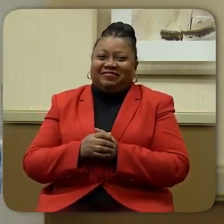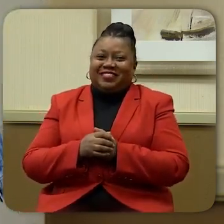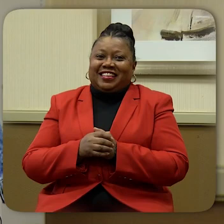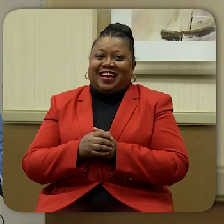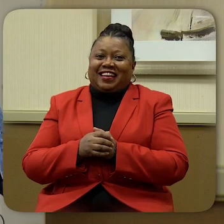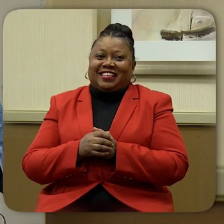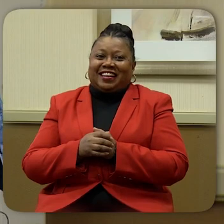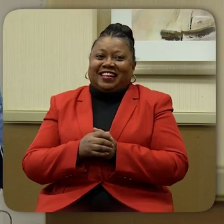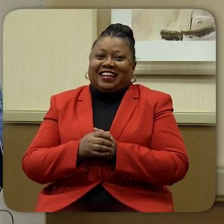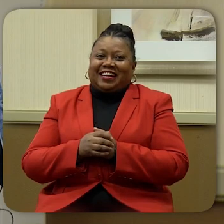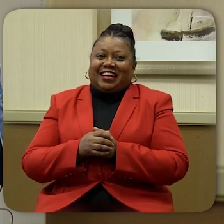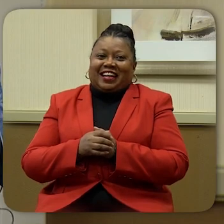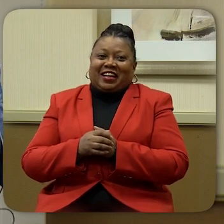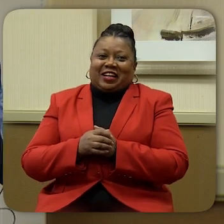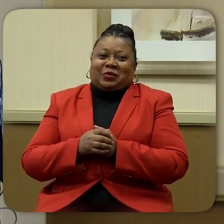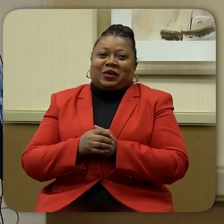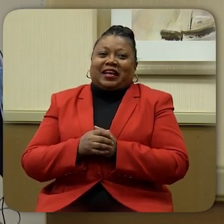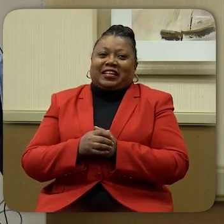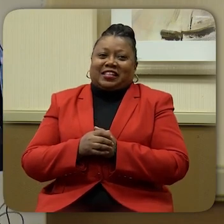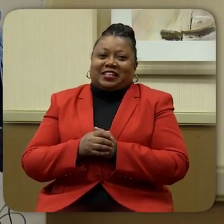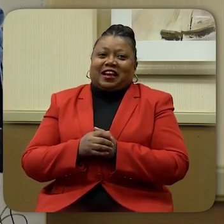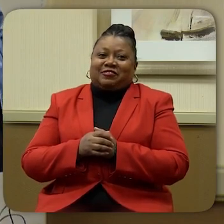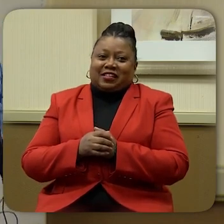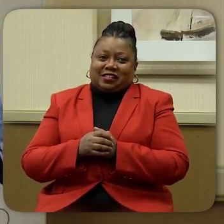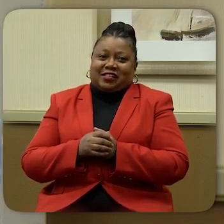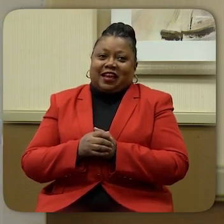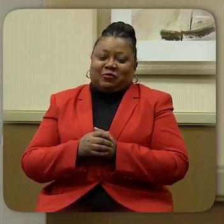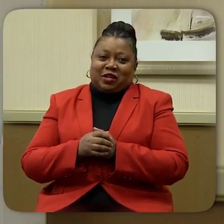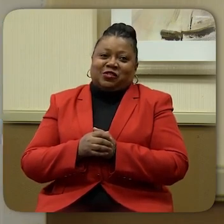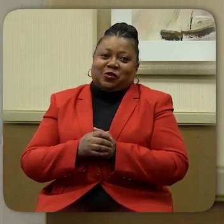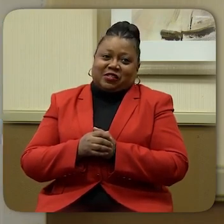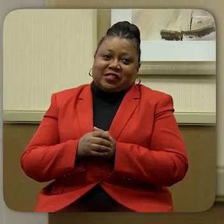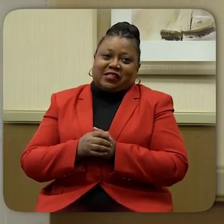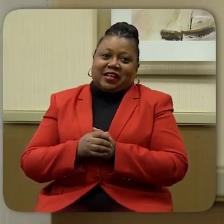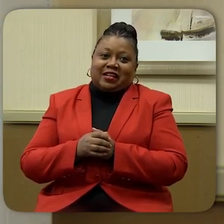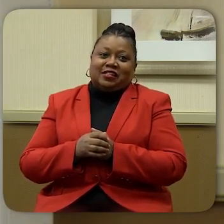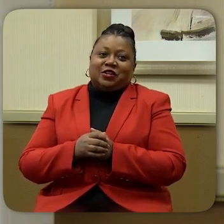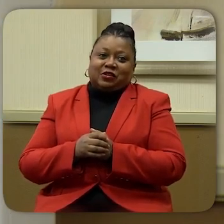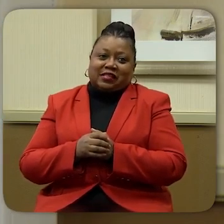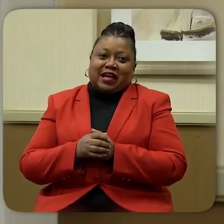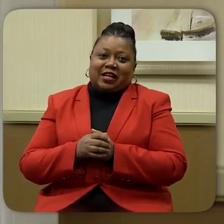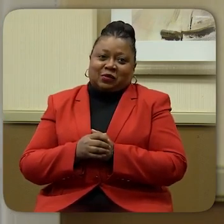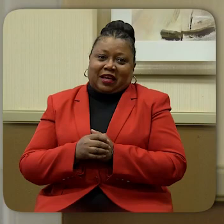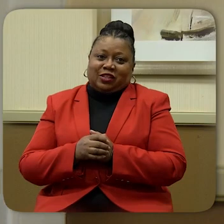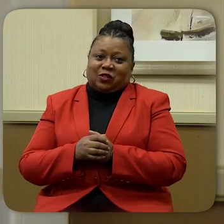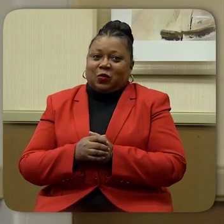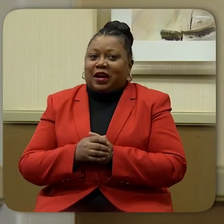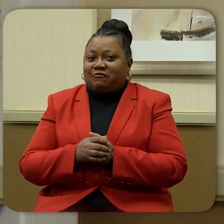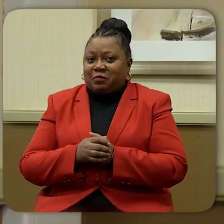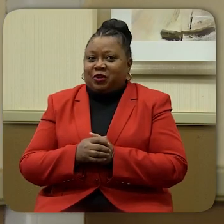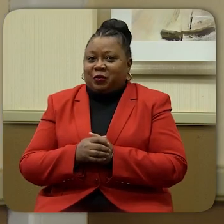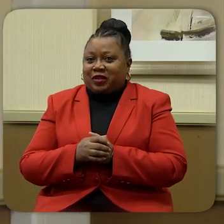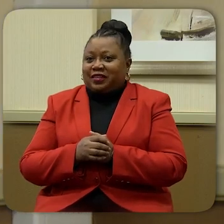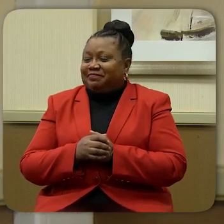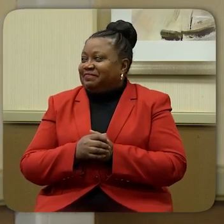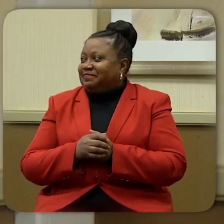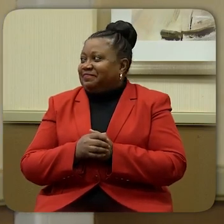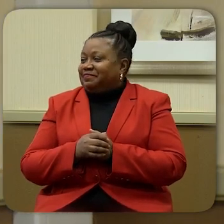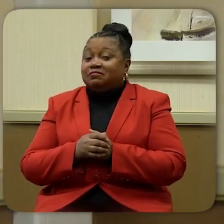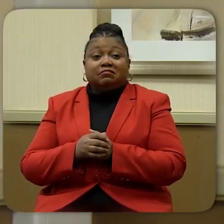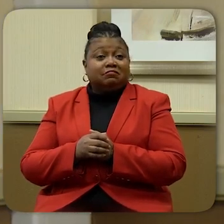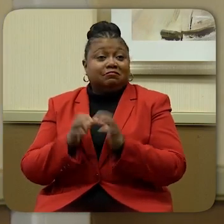Okay. Yeah. Related to deafness and resources and, the signs related to what I'm familiar with.